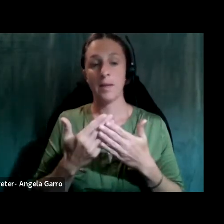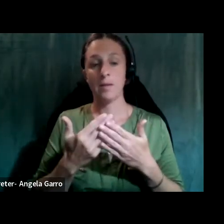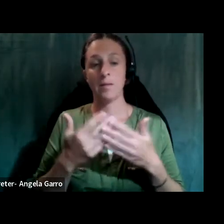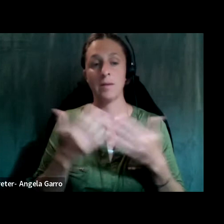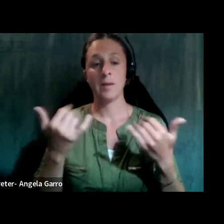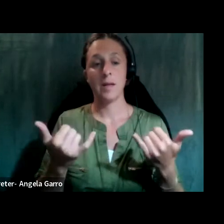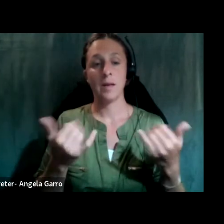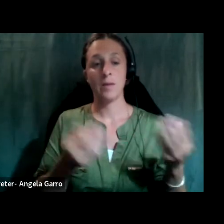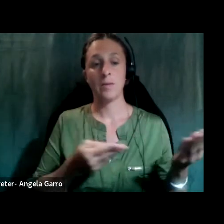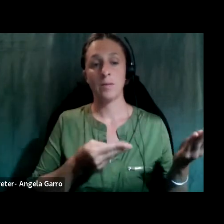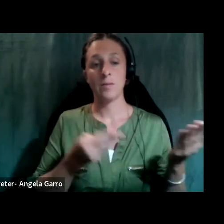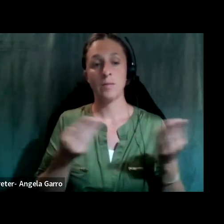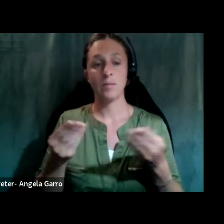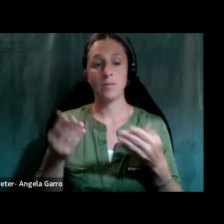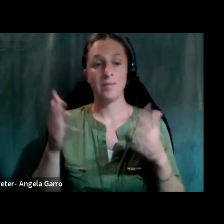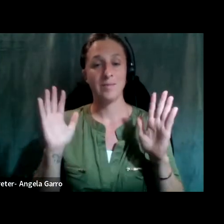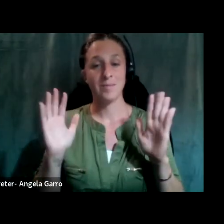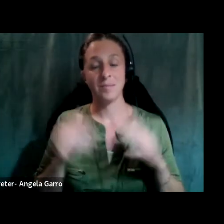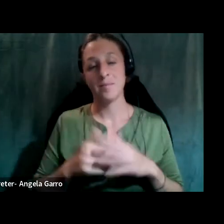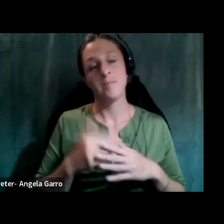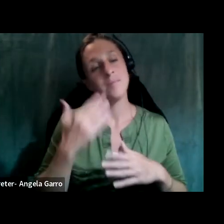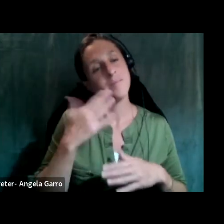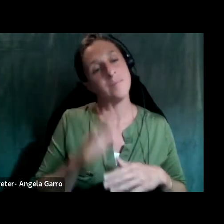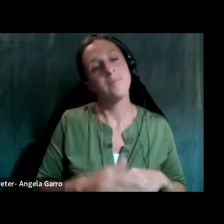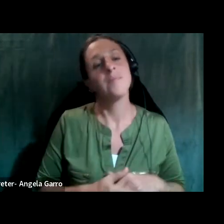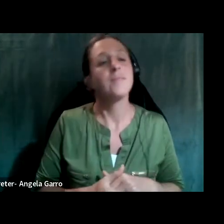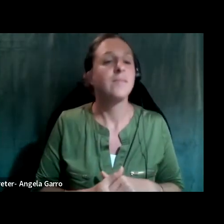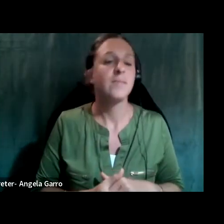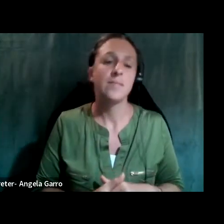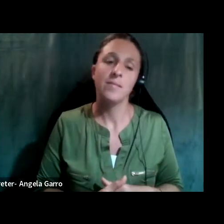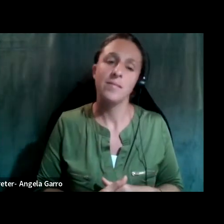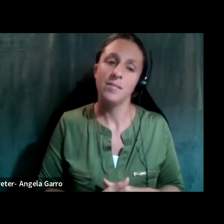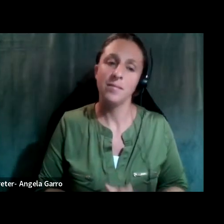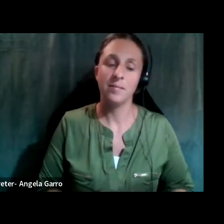that, I will conclude. Thank you.